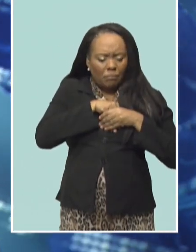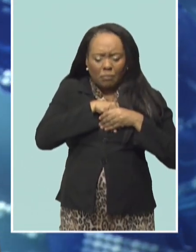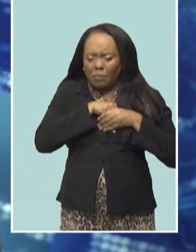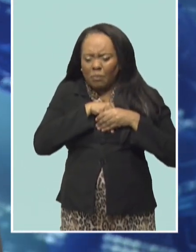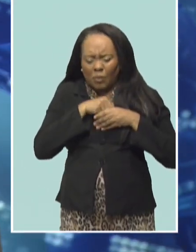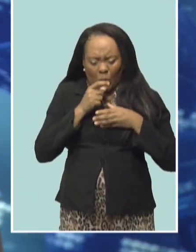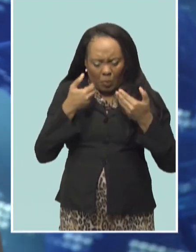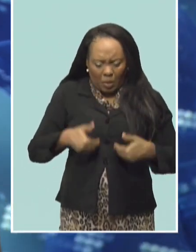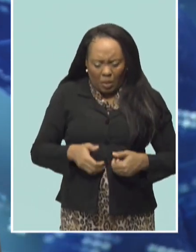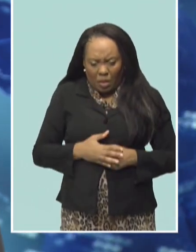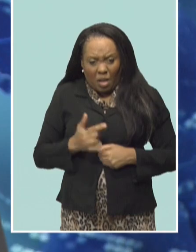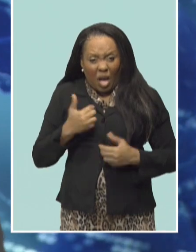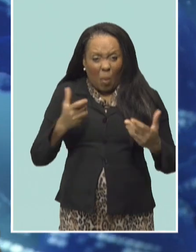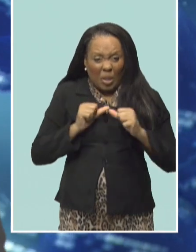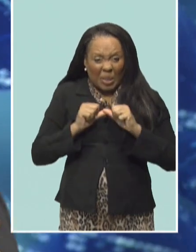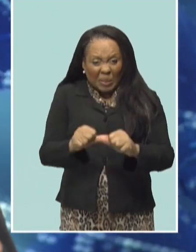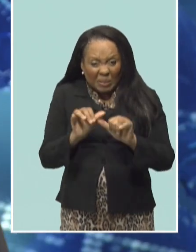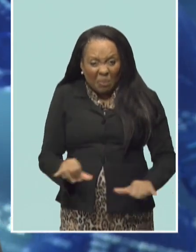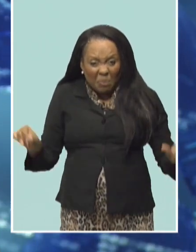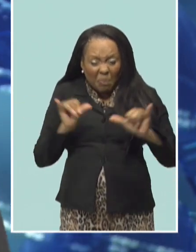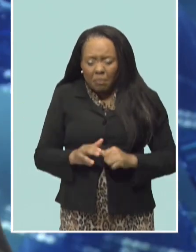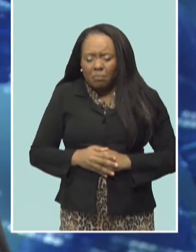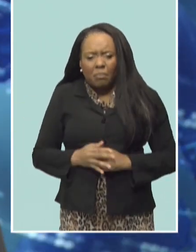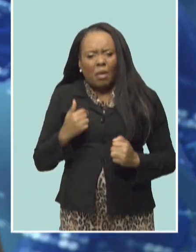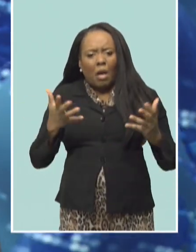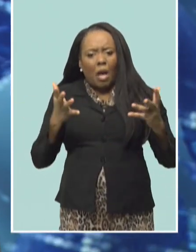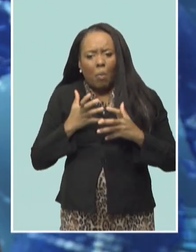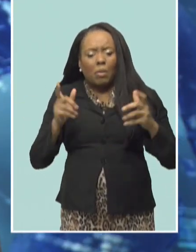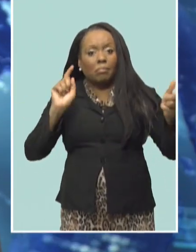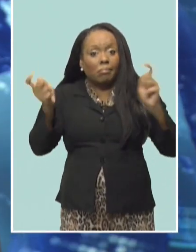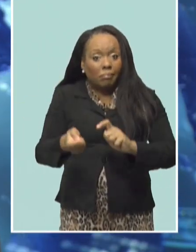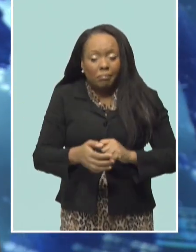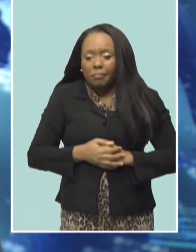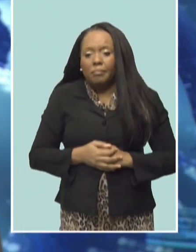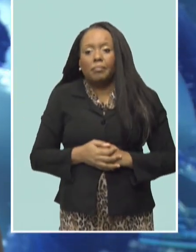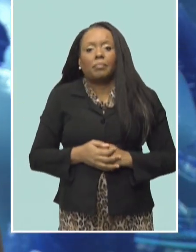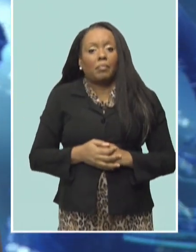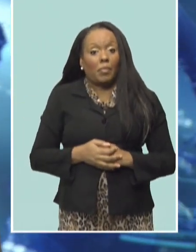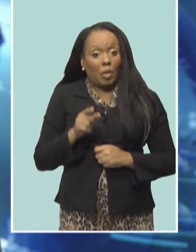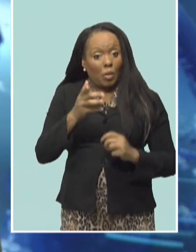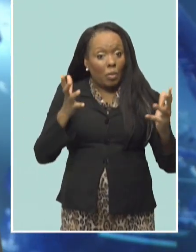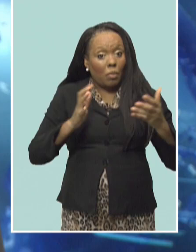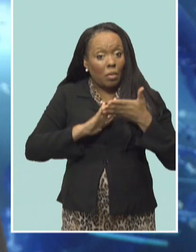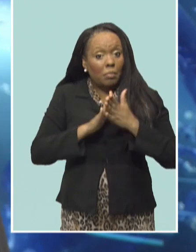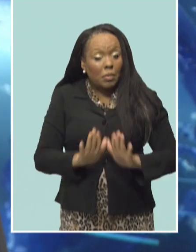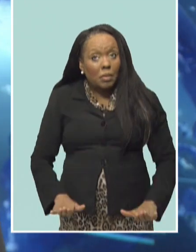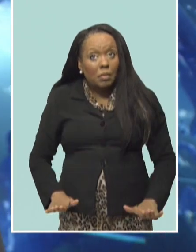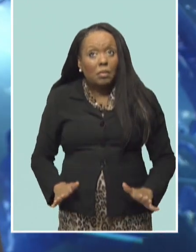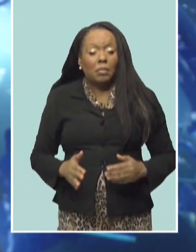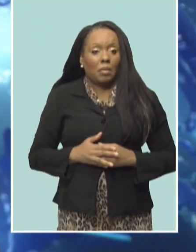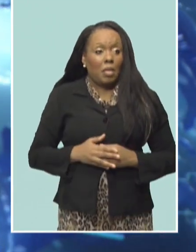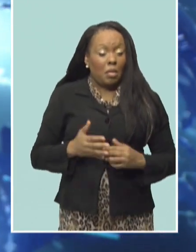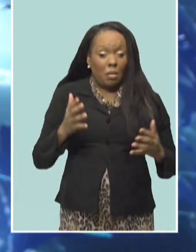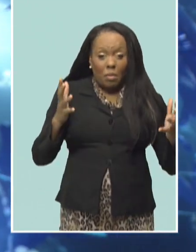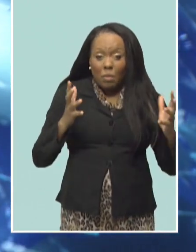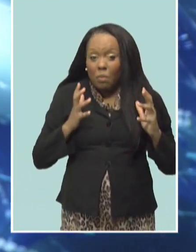be. Do we want to be that zone of peace that you always hear people talk about within the region? Do we want to